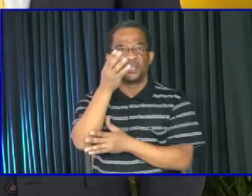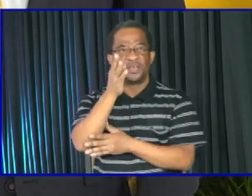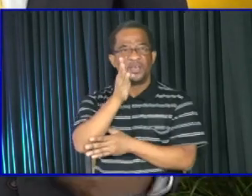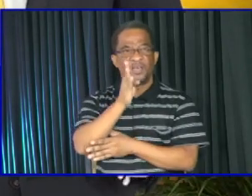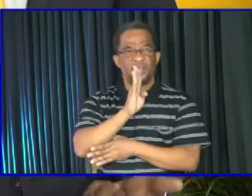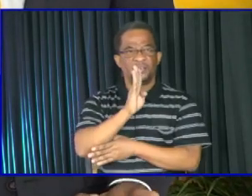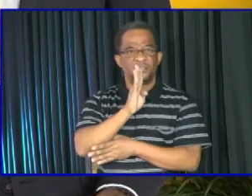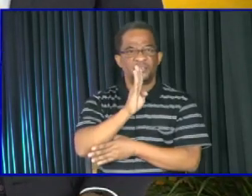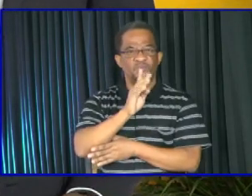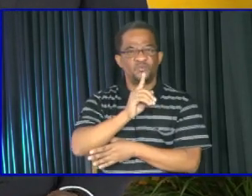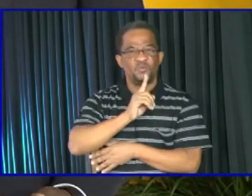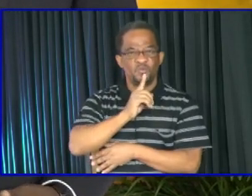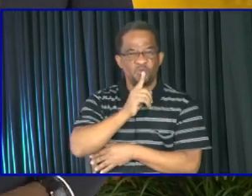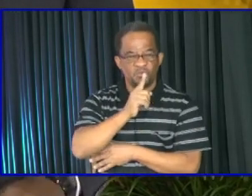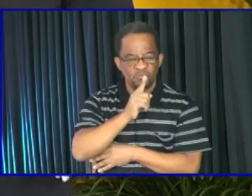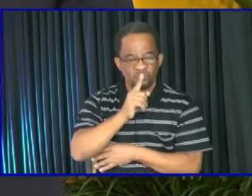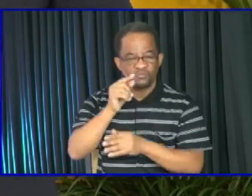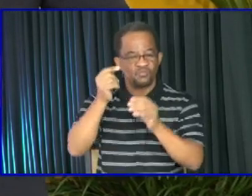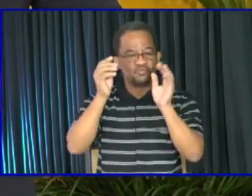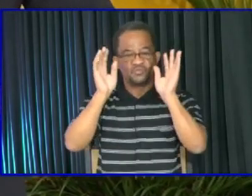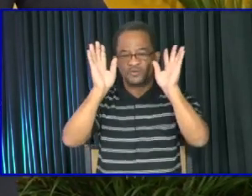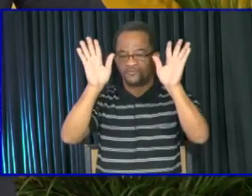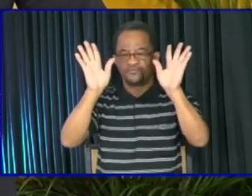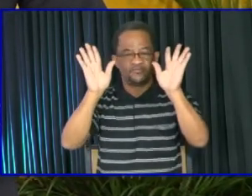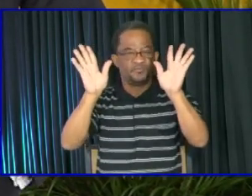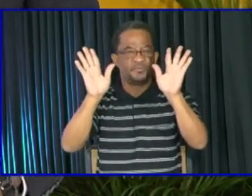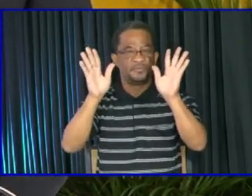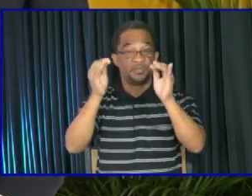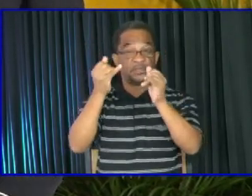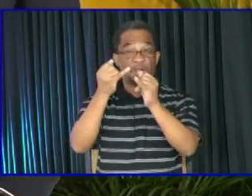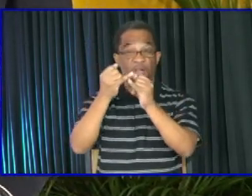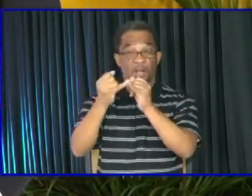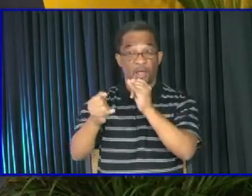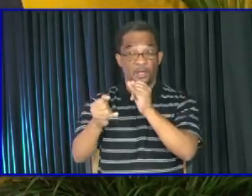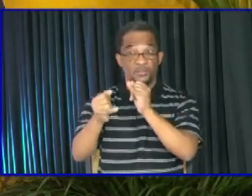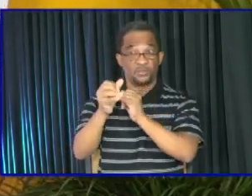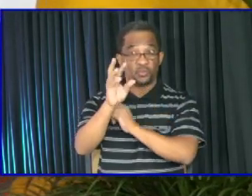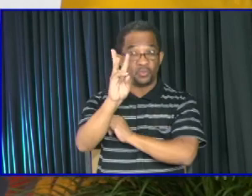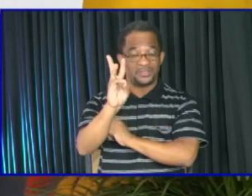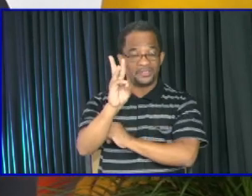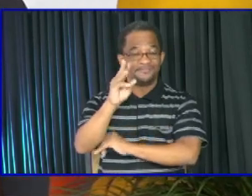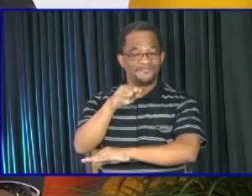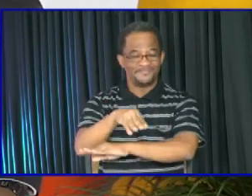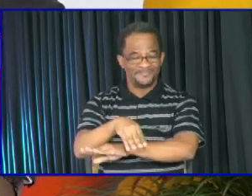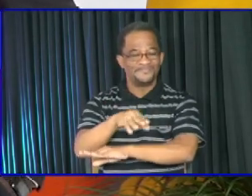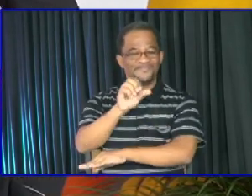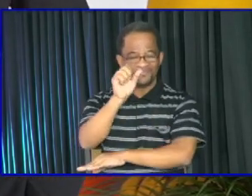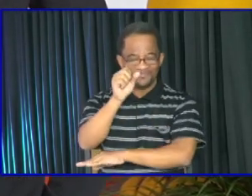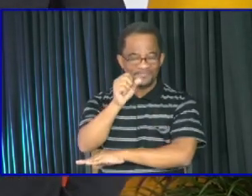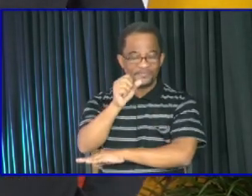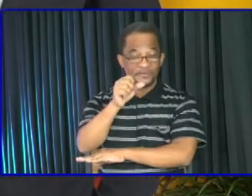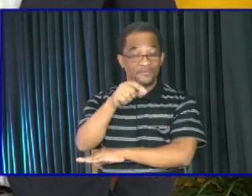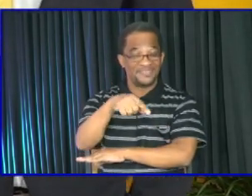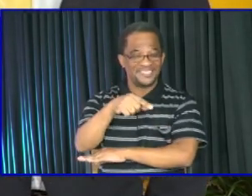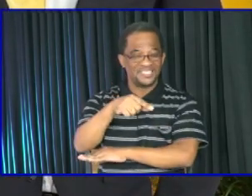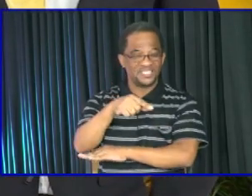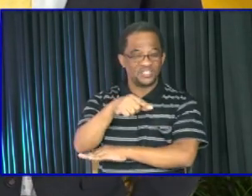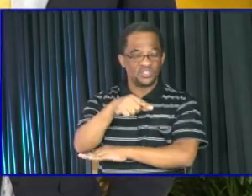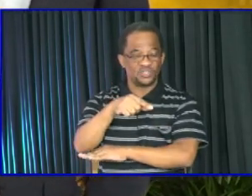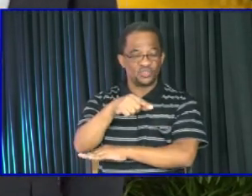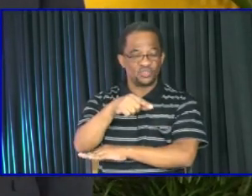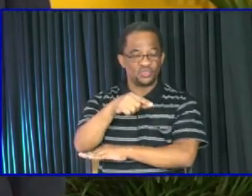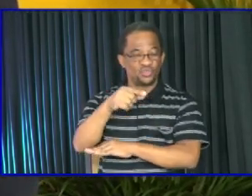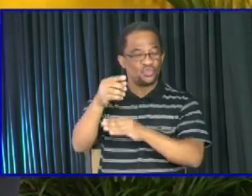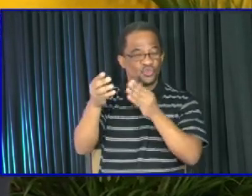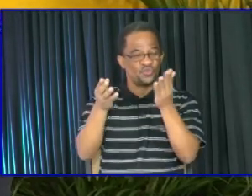is truly amazing. It is the last Wednesday night of this series, which means